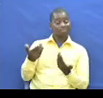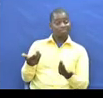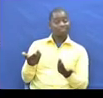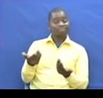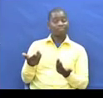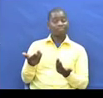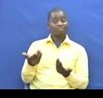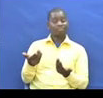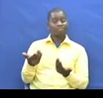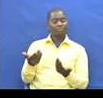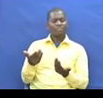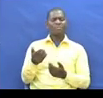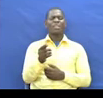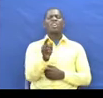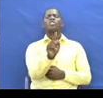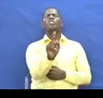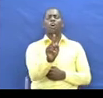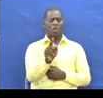which